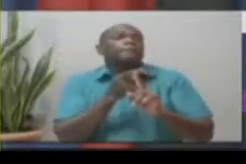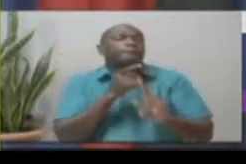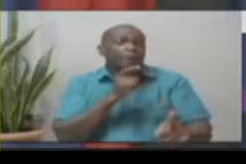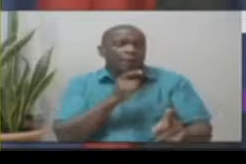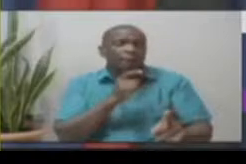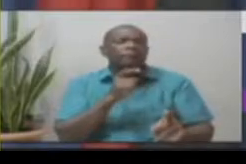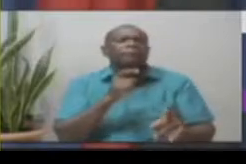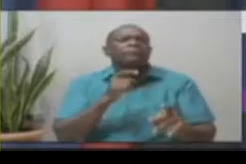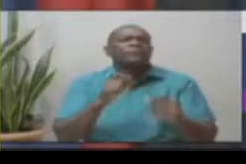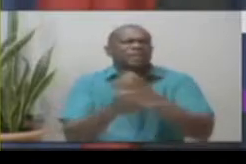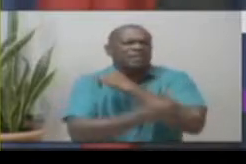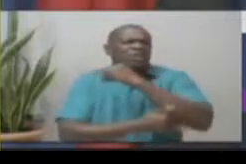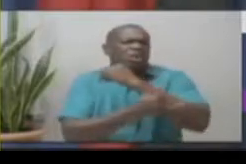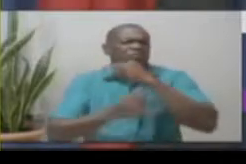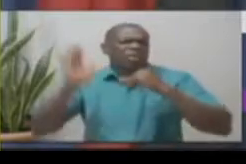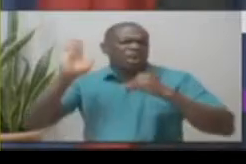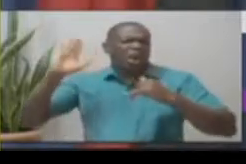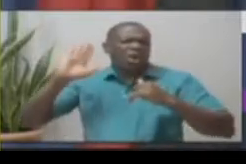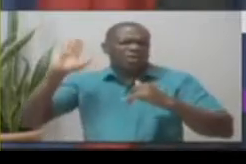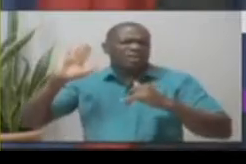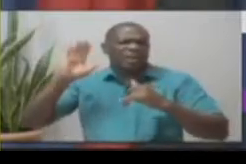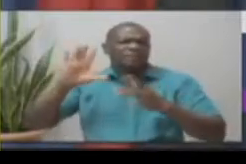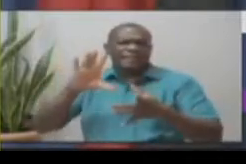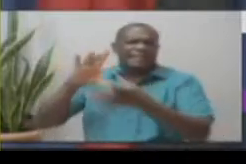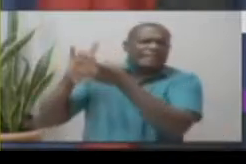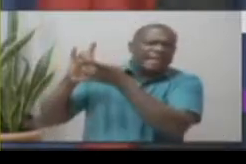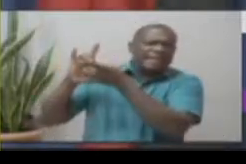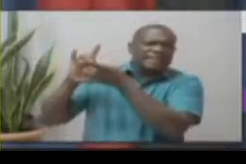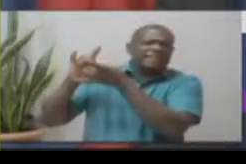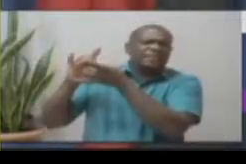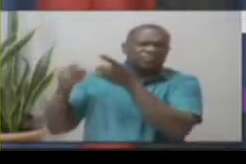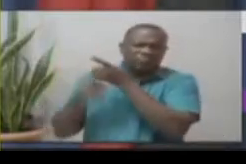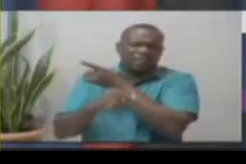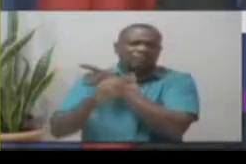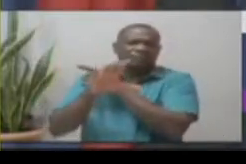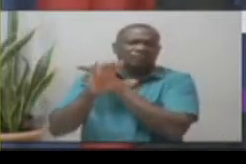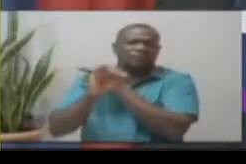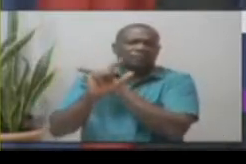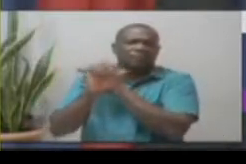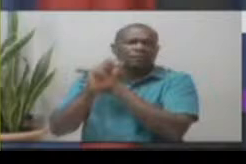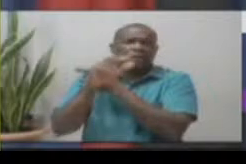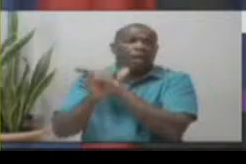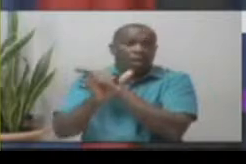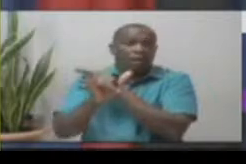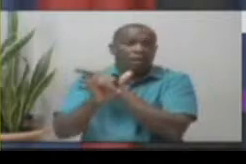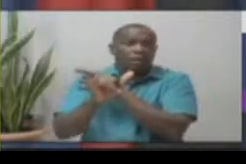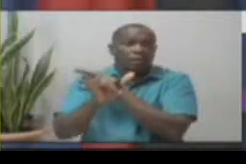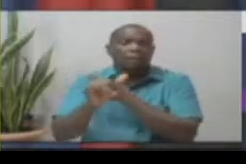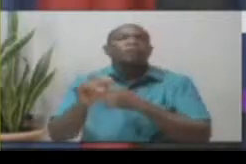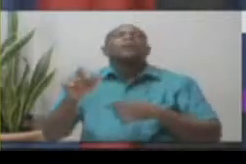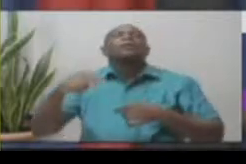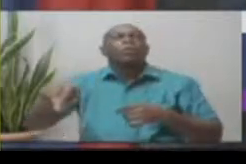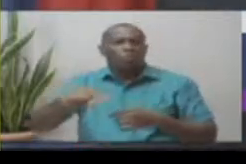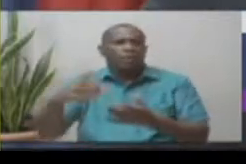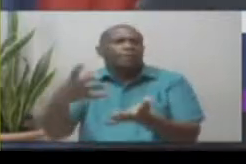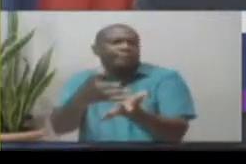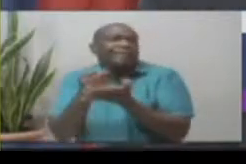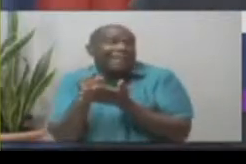not able to use them and they would have expired by the end of June, we got approximately 40,000.